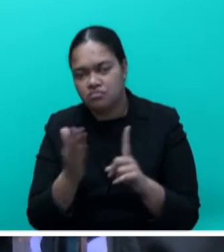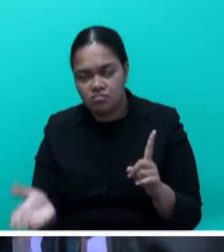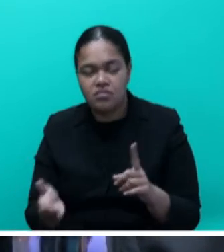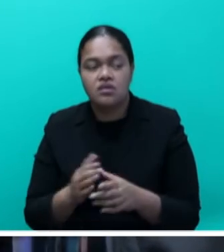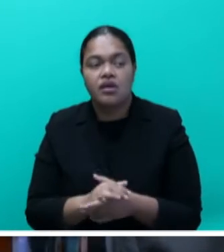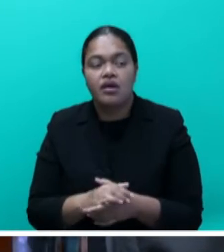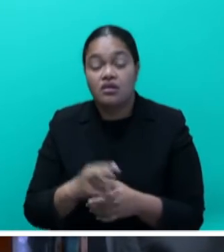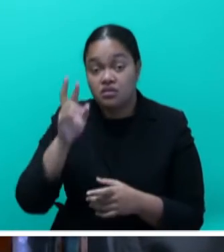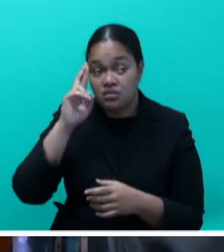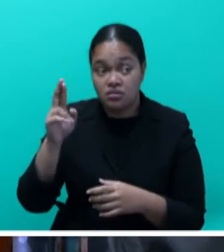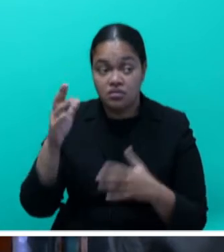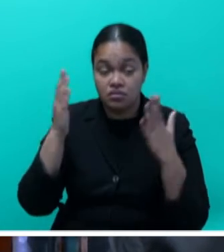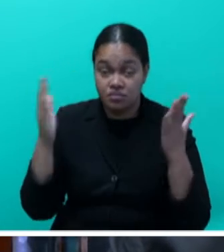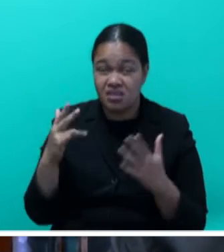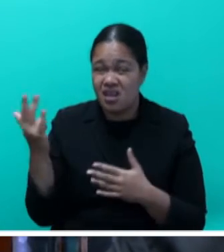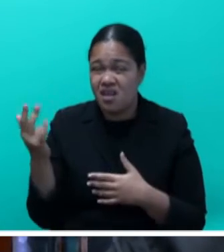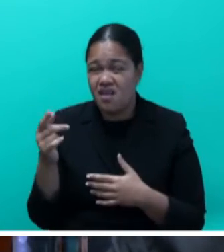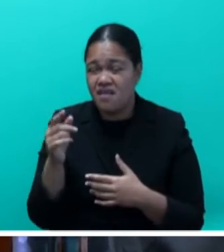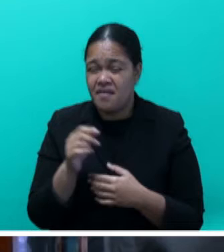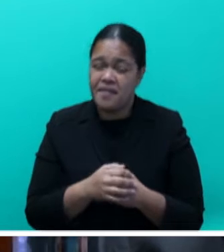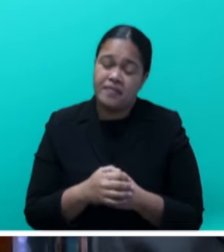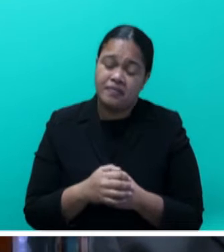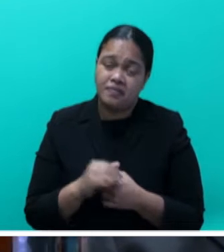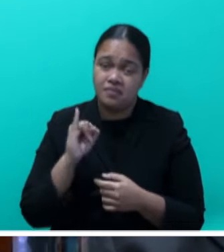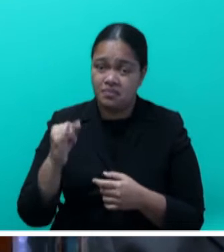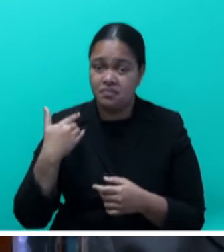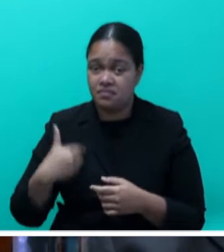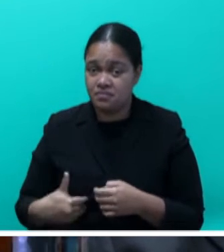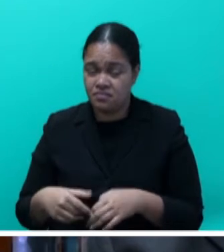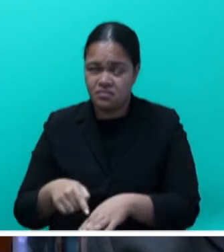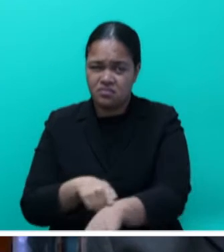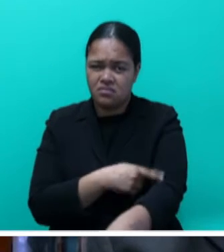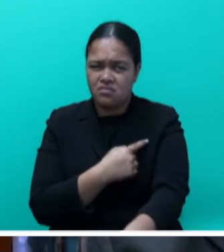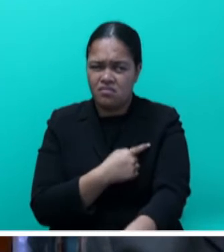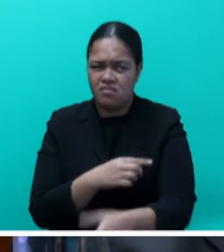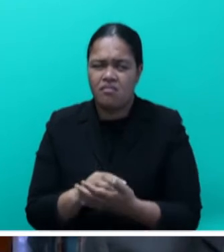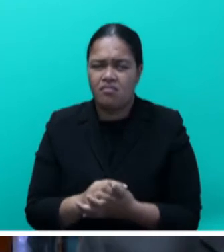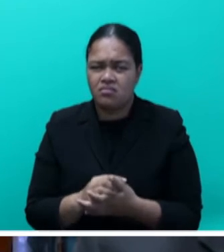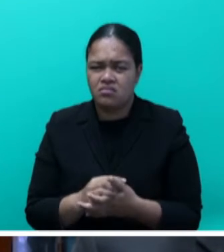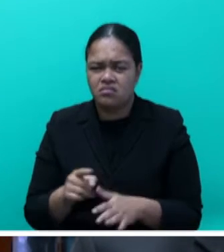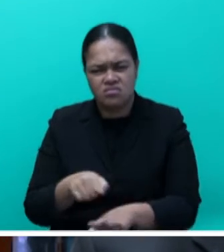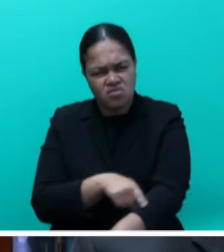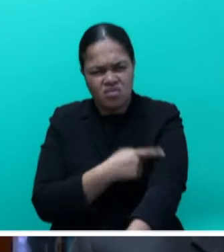Honourable Speaker, AA Advantage is the longest running loyalty program in the world.